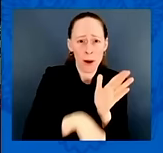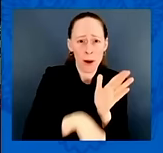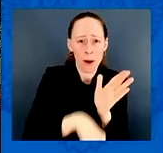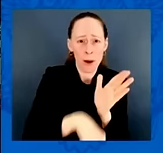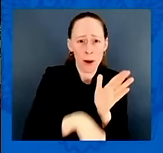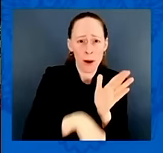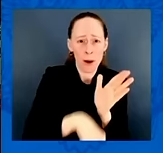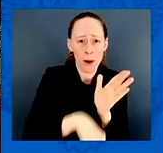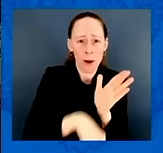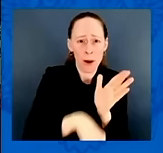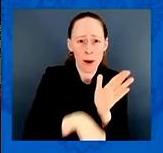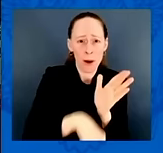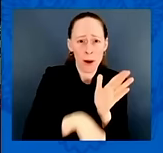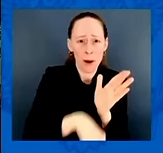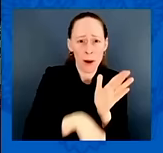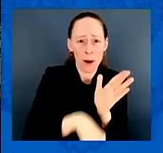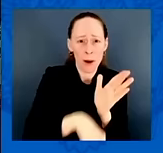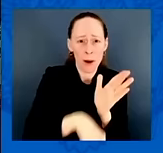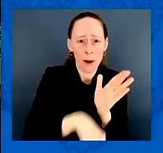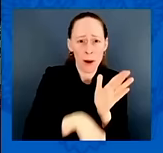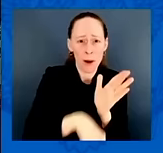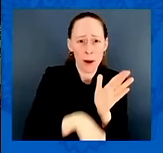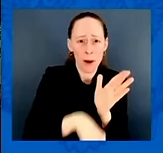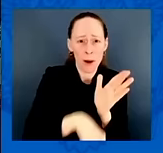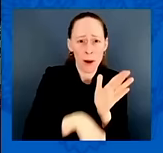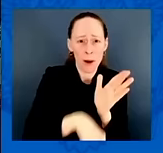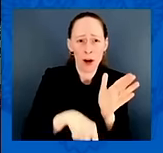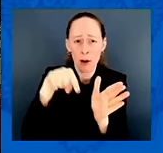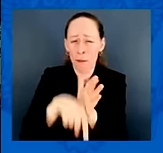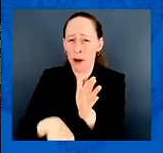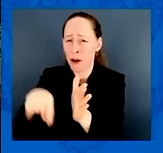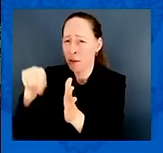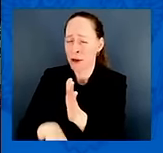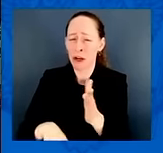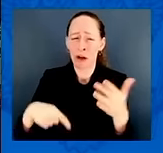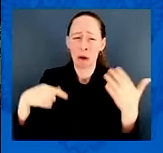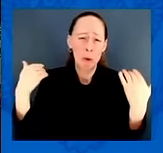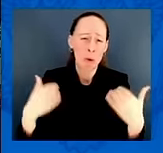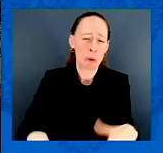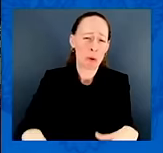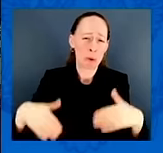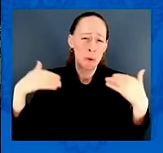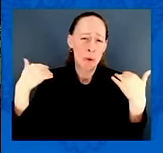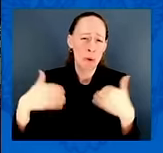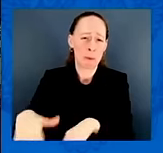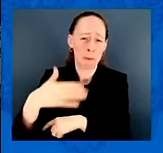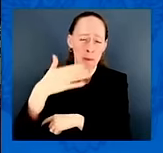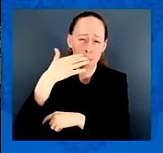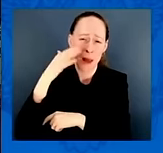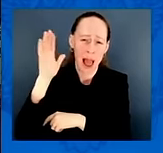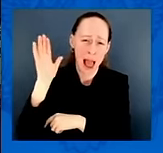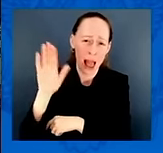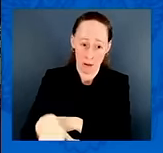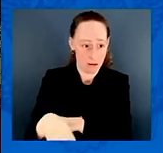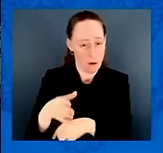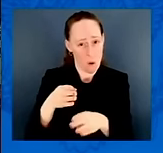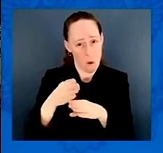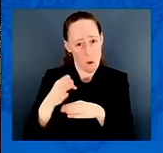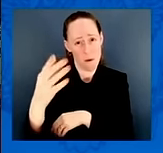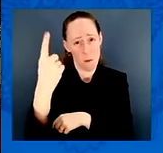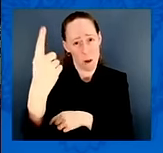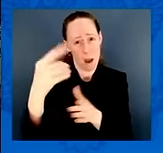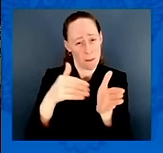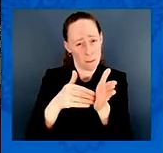we can see through this liar. I really hope. This is crazy. Loved ones, millions left behind. A mental health crisis